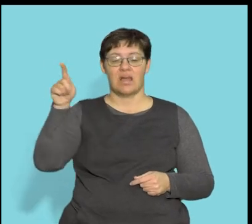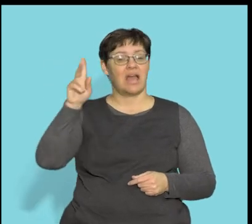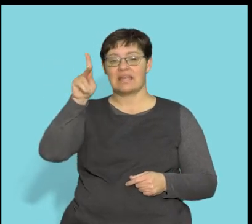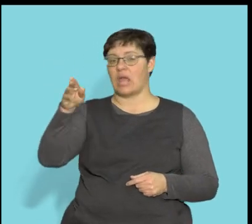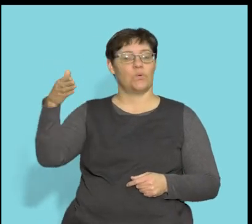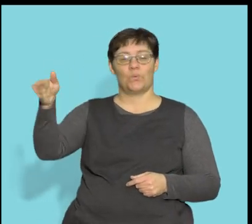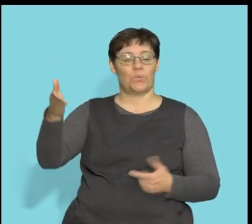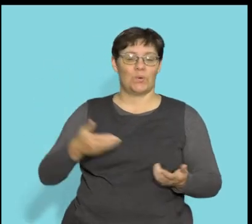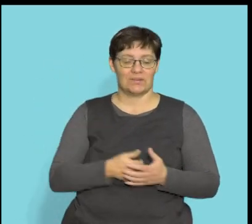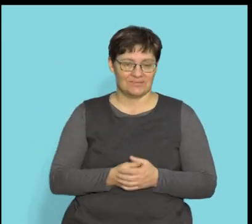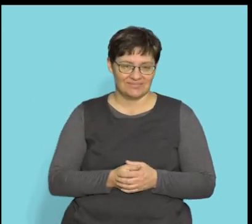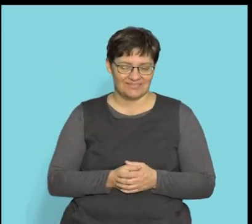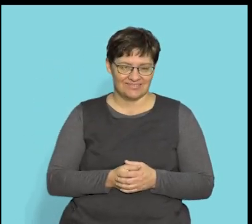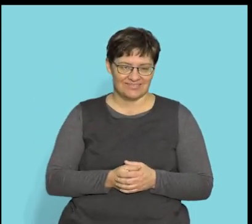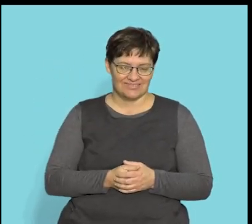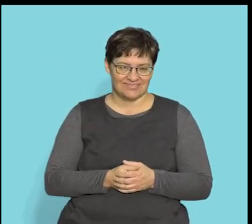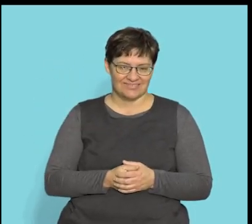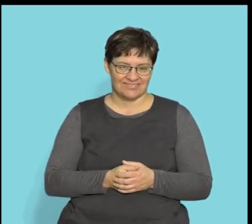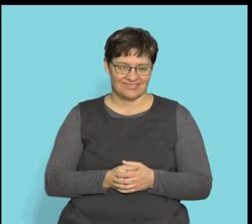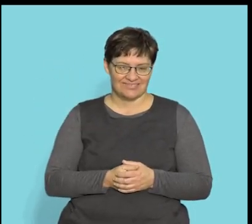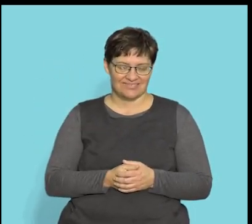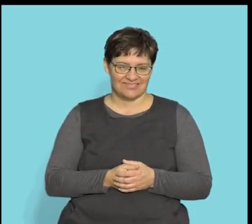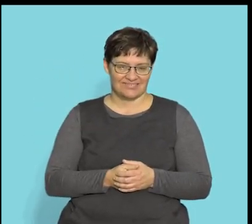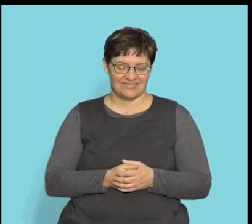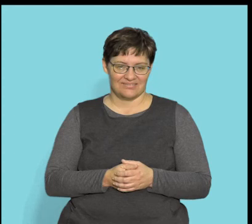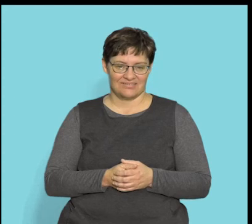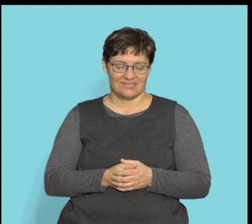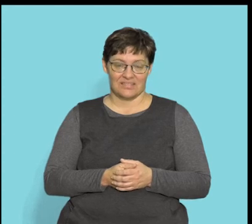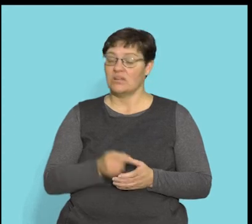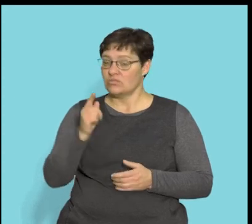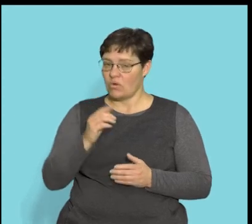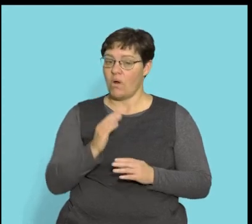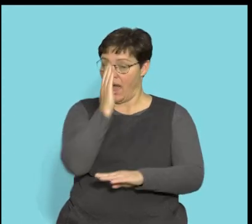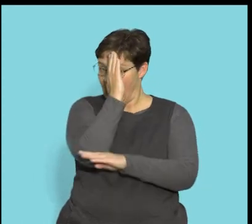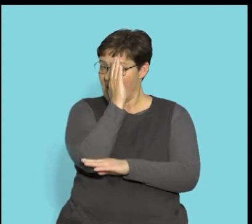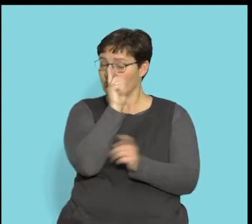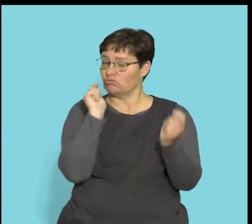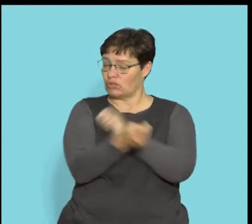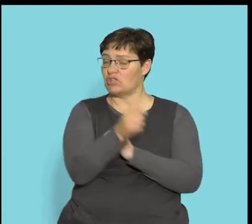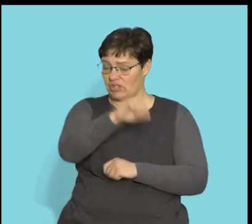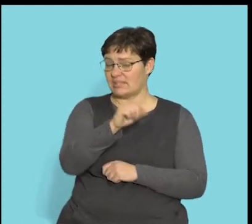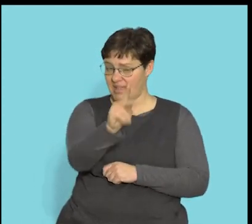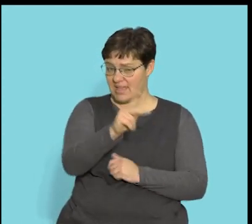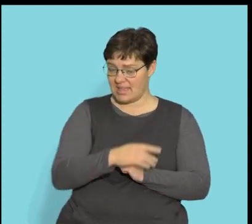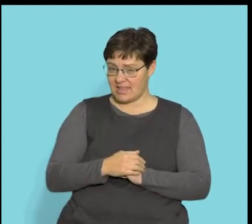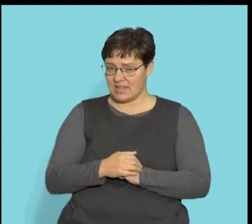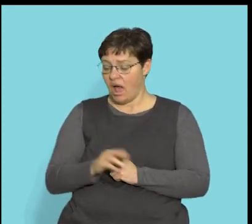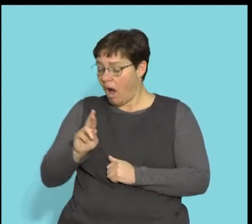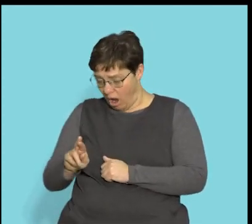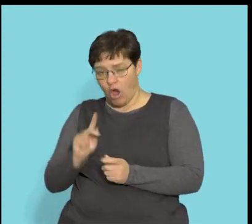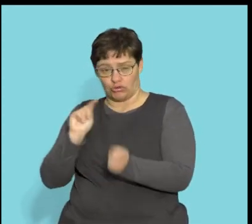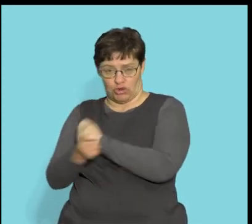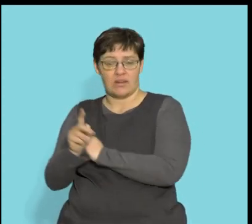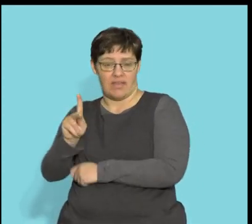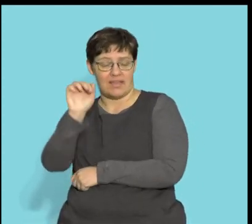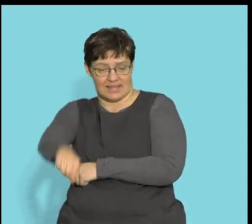diagram, my length has not been multiplied by a scale factor of k. So my height has changed by a scale factor of k,